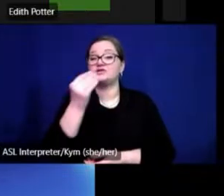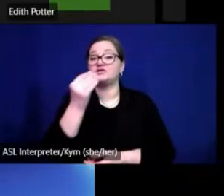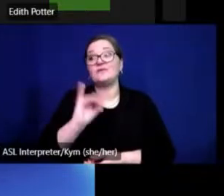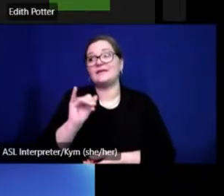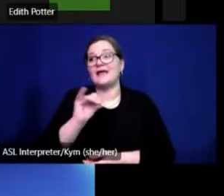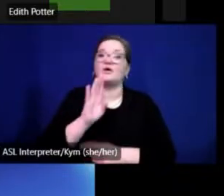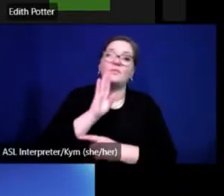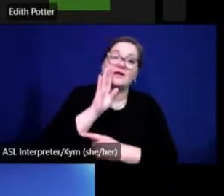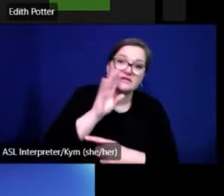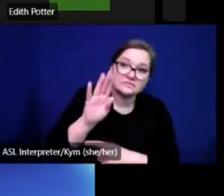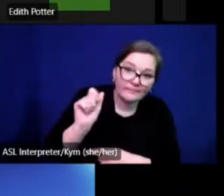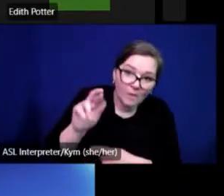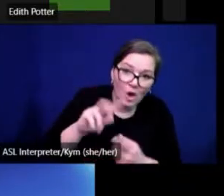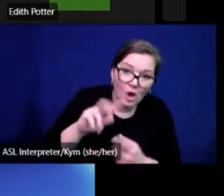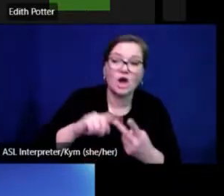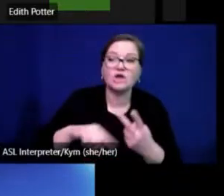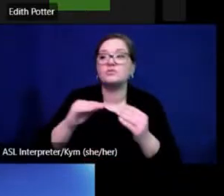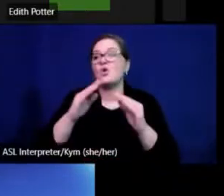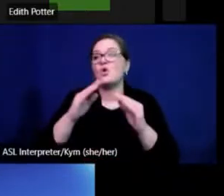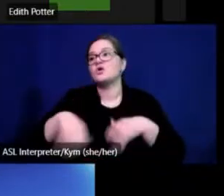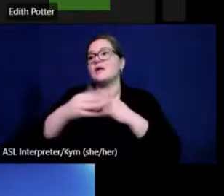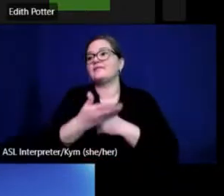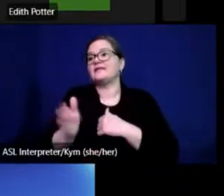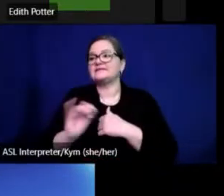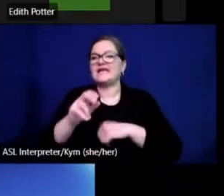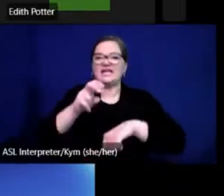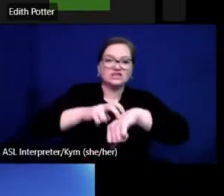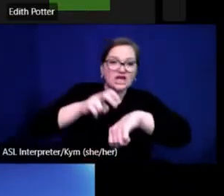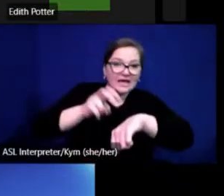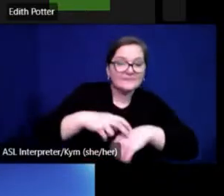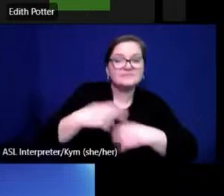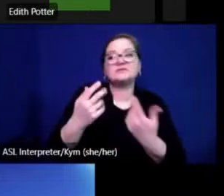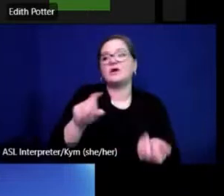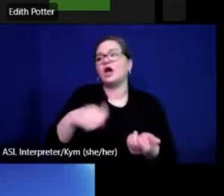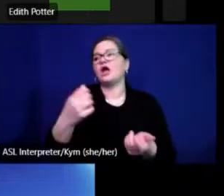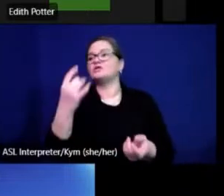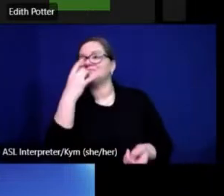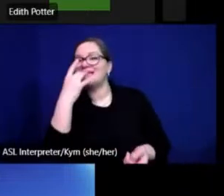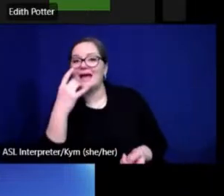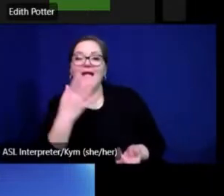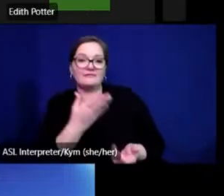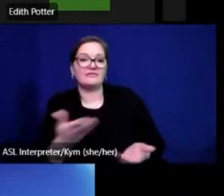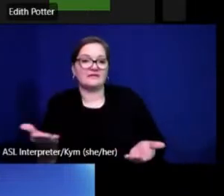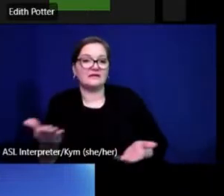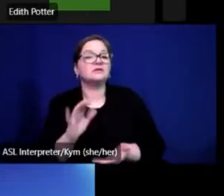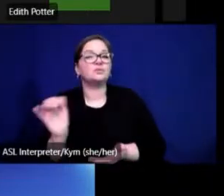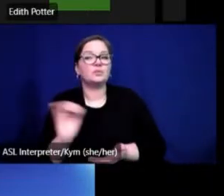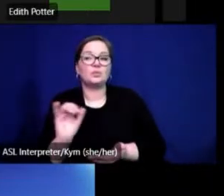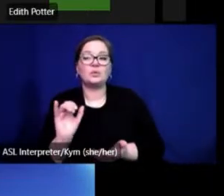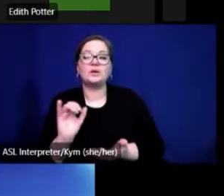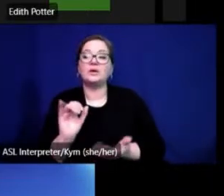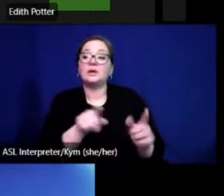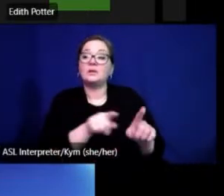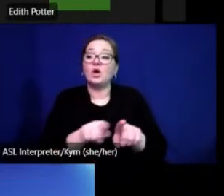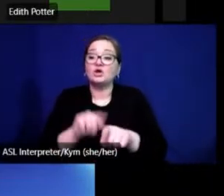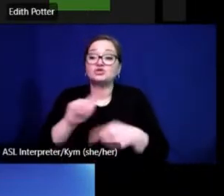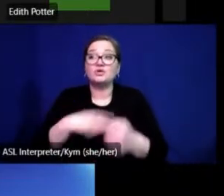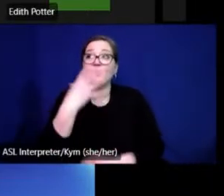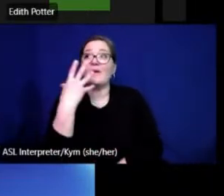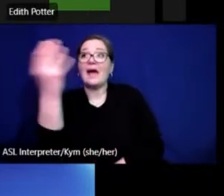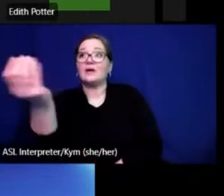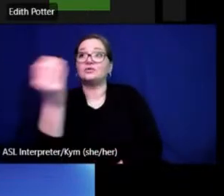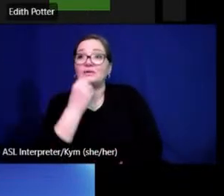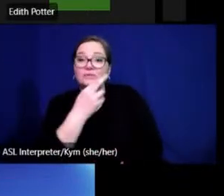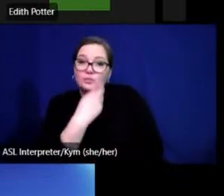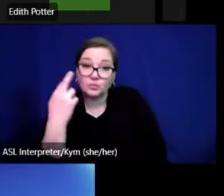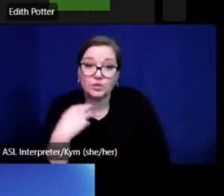bars, or more common things we think of like your chips and other snack food. But also is when you dine out, one way is